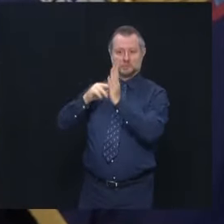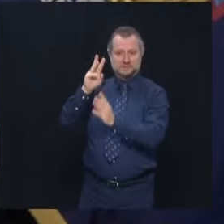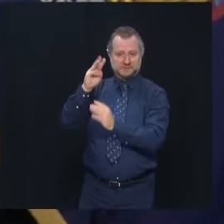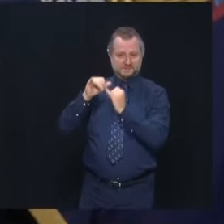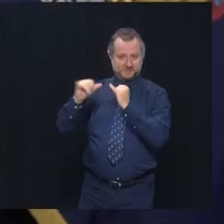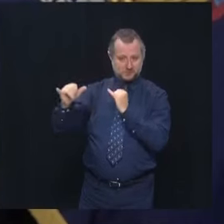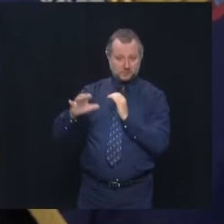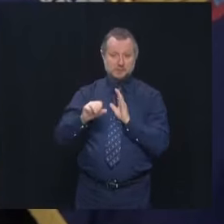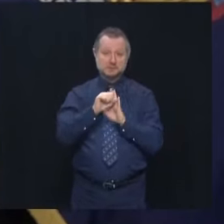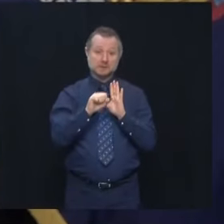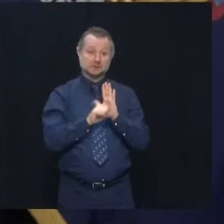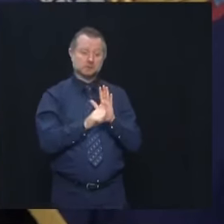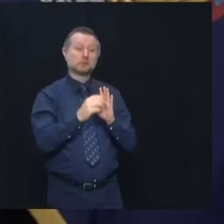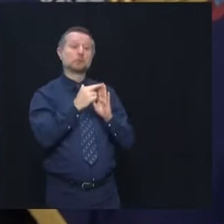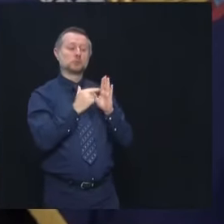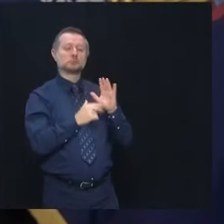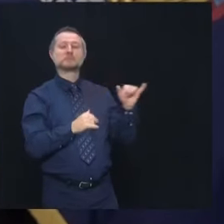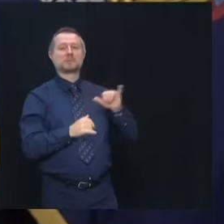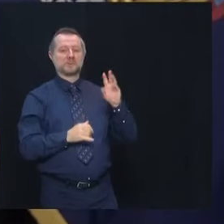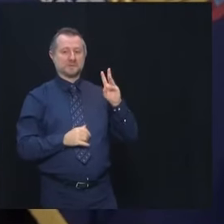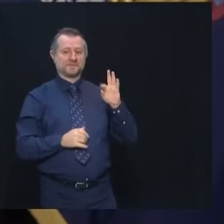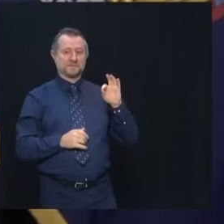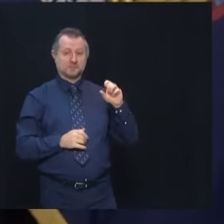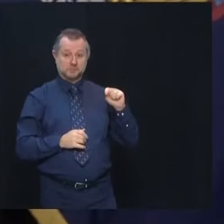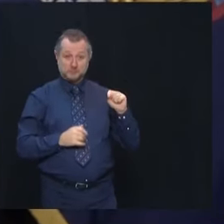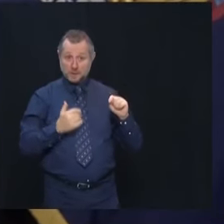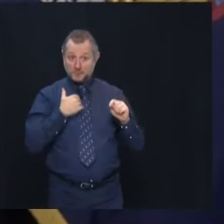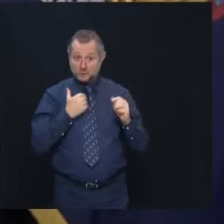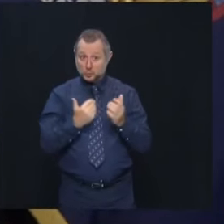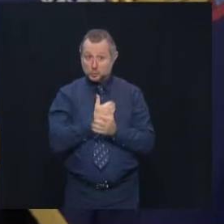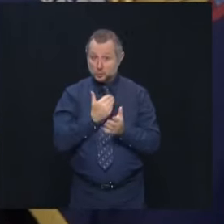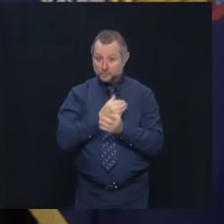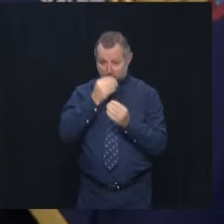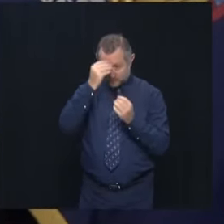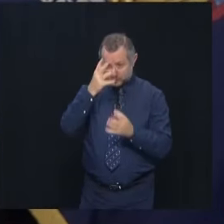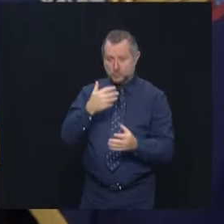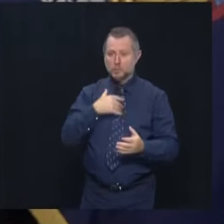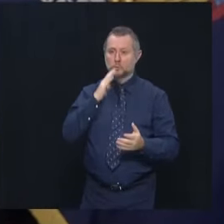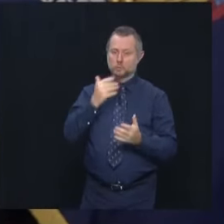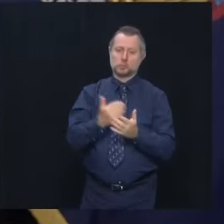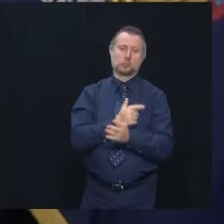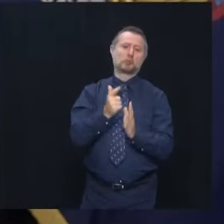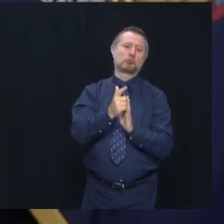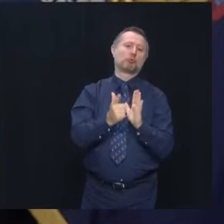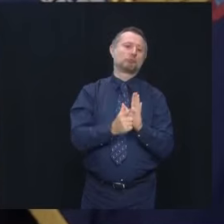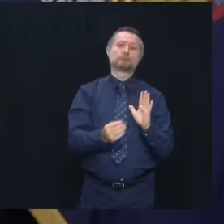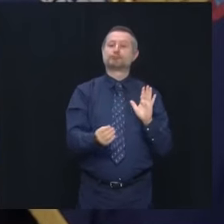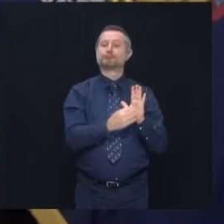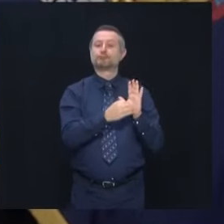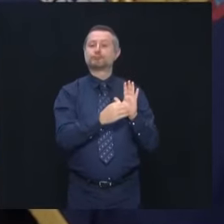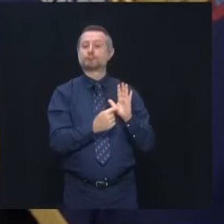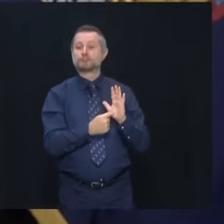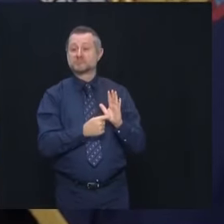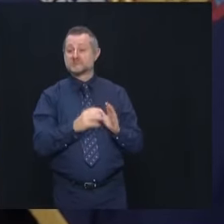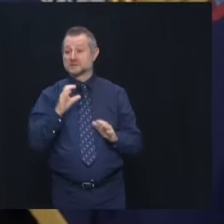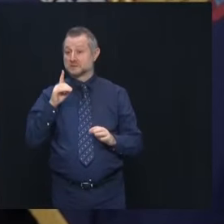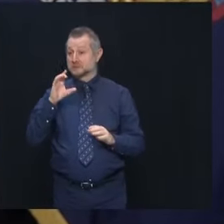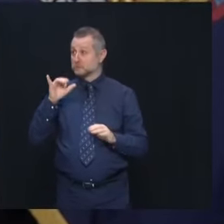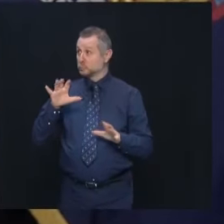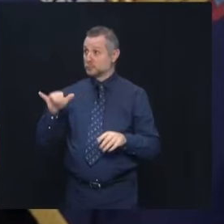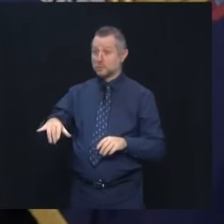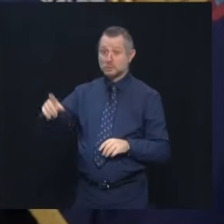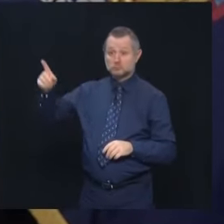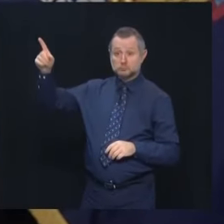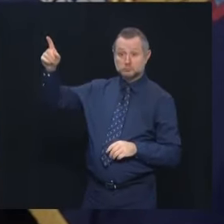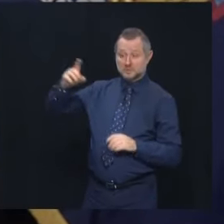6 feet. If there's new data and we should come up with a new law, then the CDC could do that, the Department of